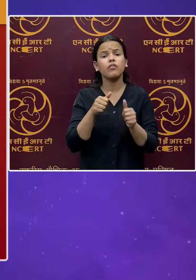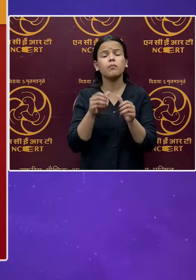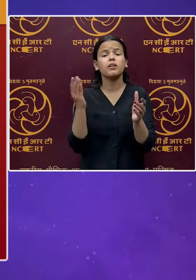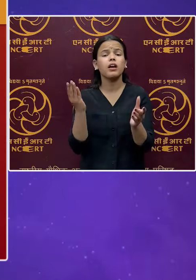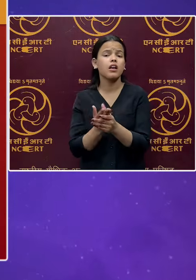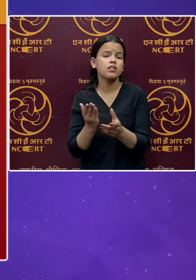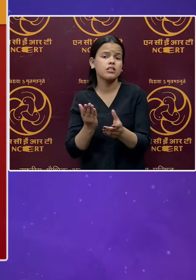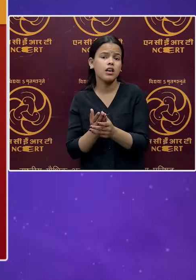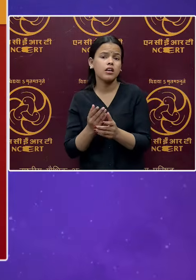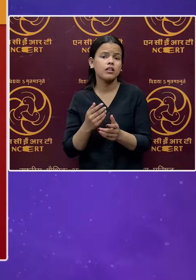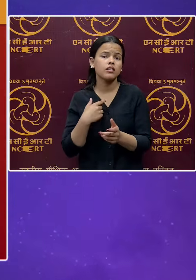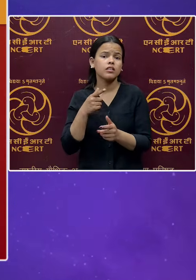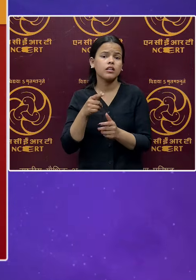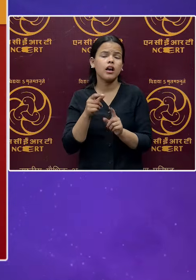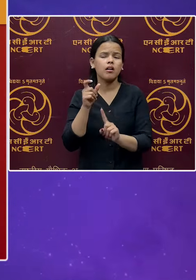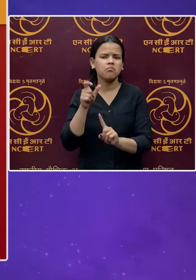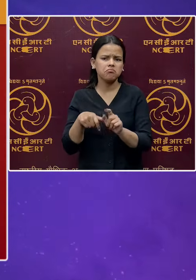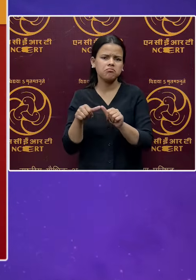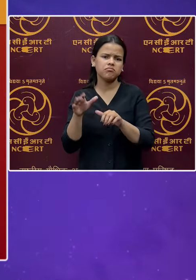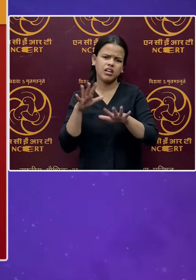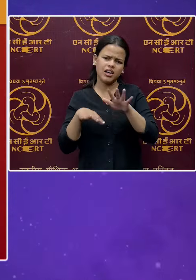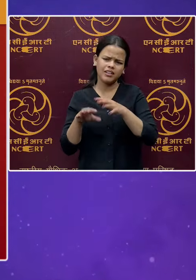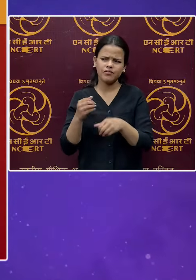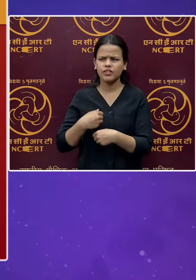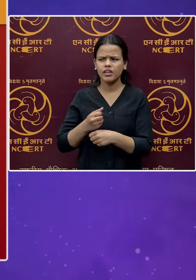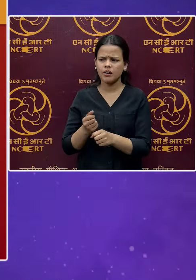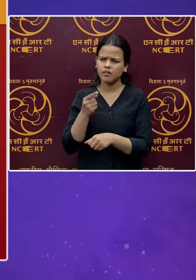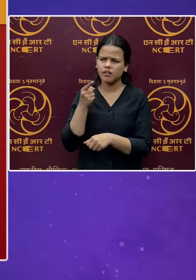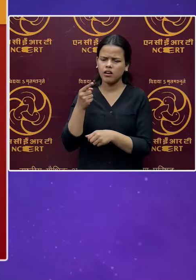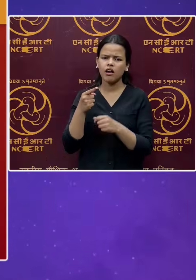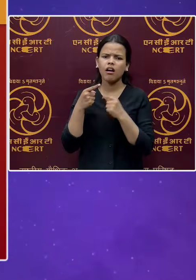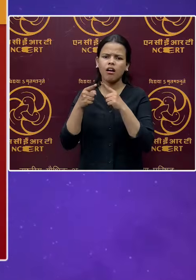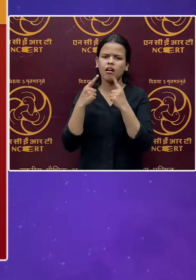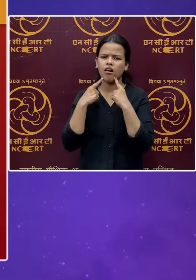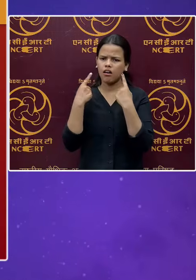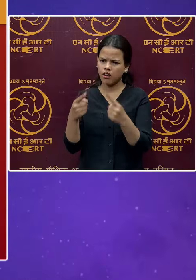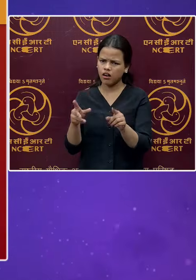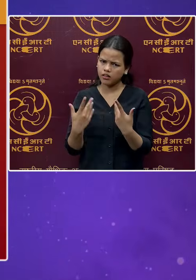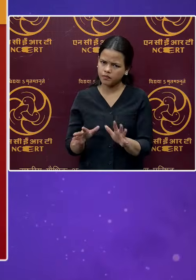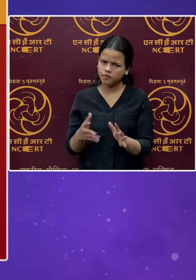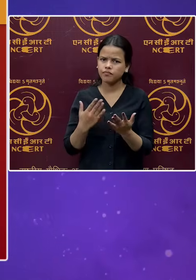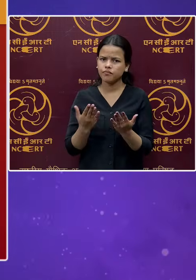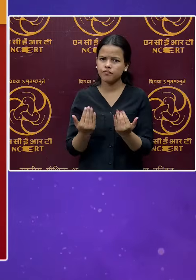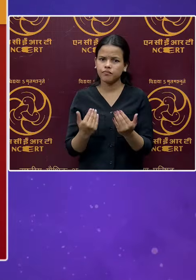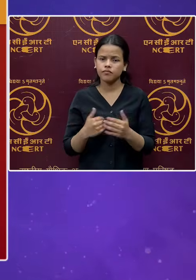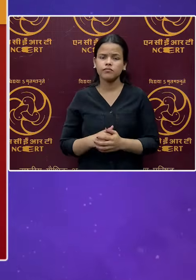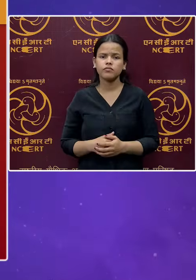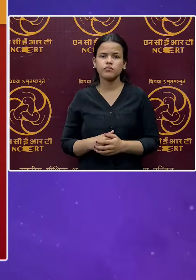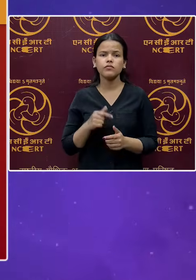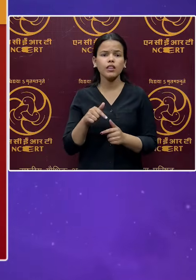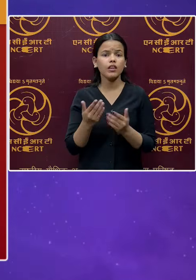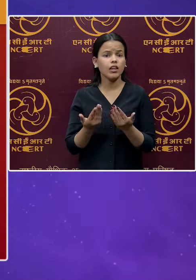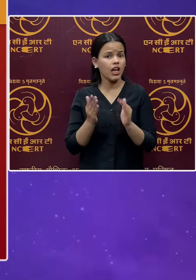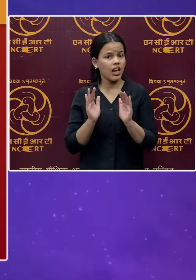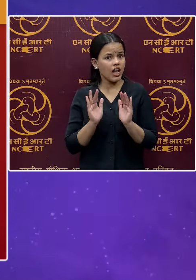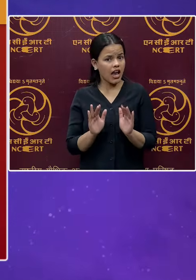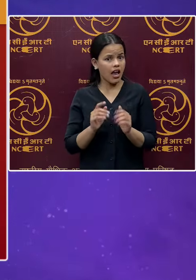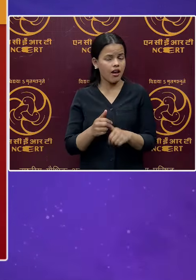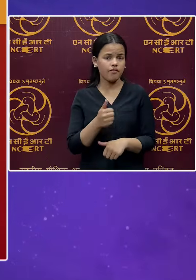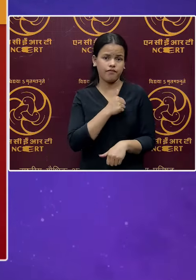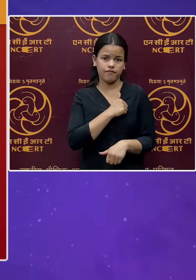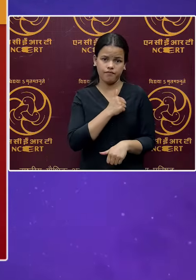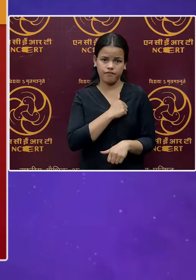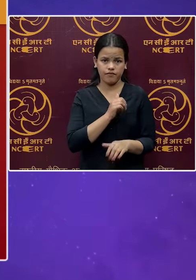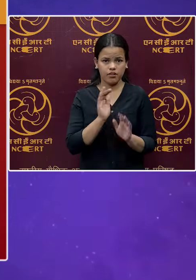a particular activity to particular group of the learner, correct? Now, they also have the right